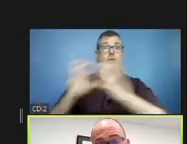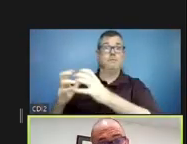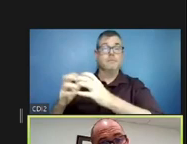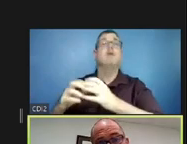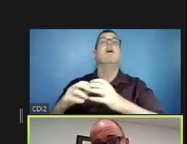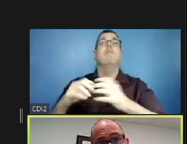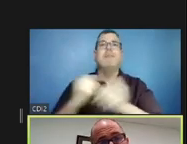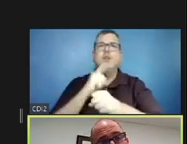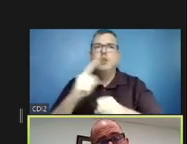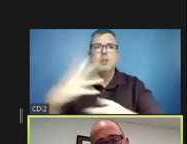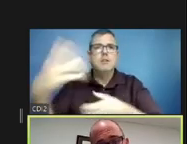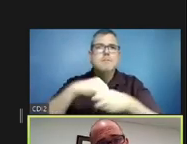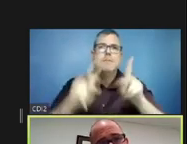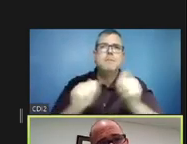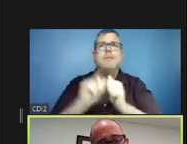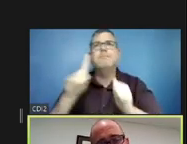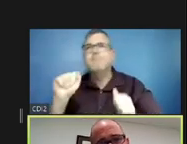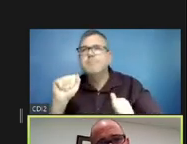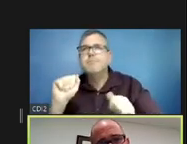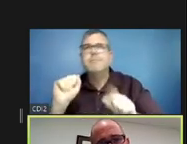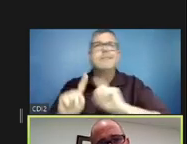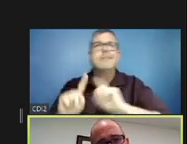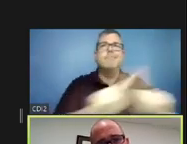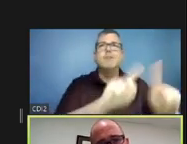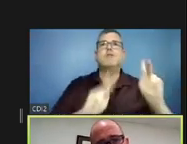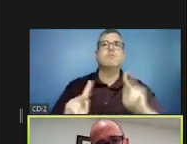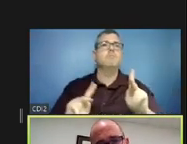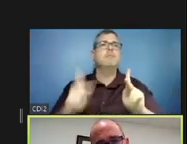it looks like from the outside, looks like from the inside, and